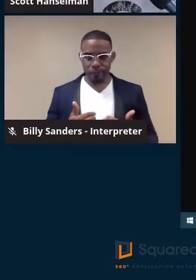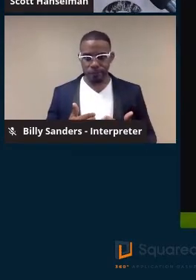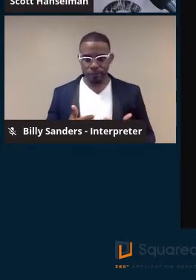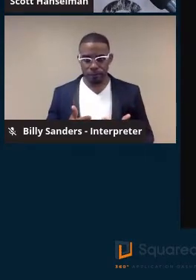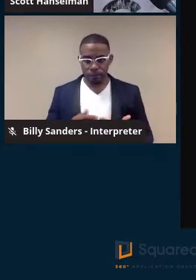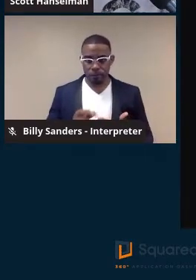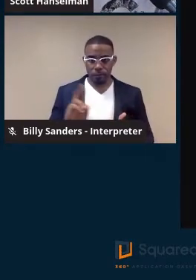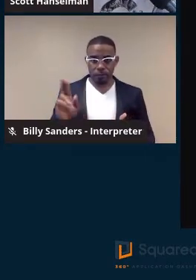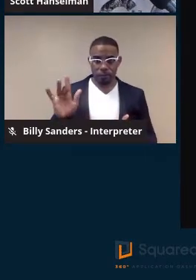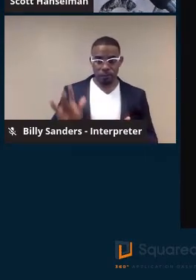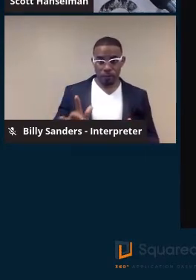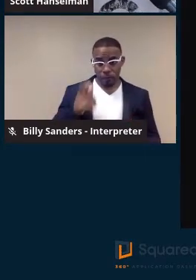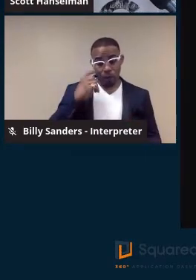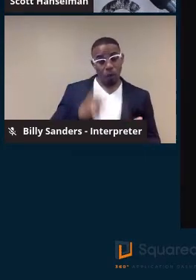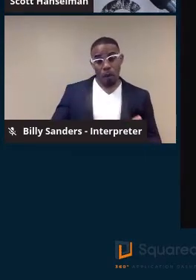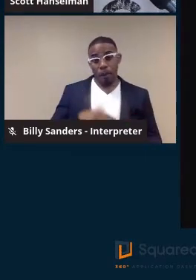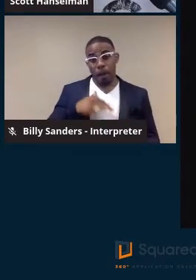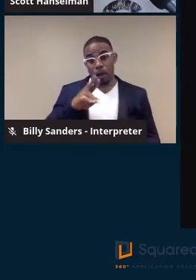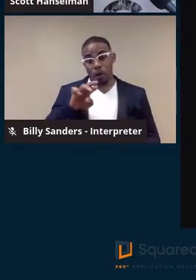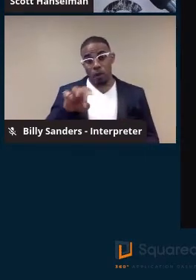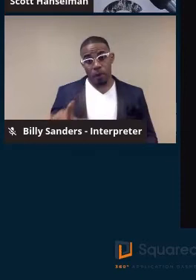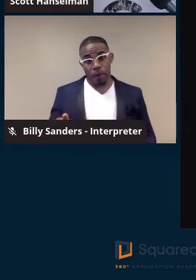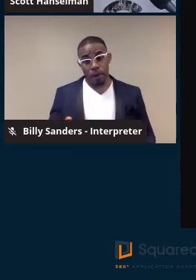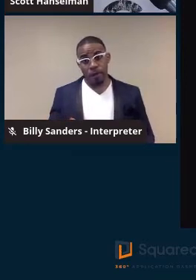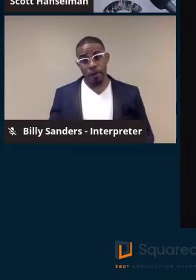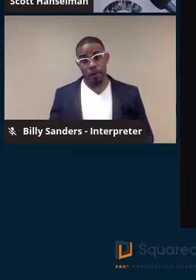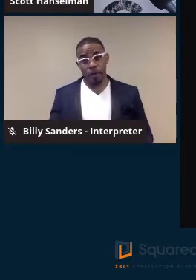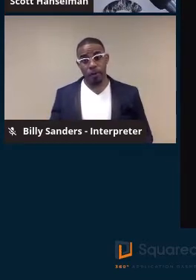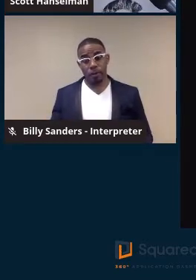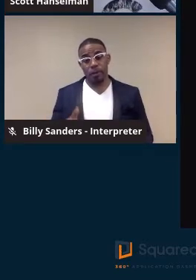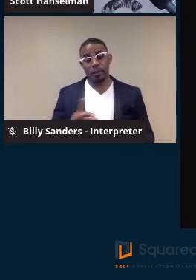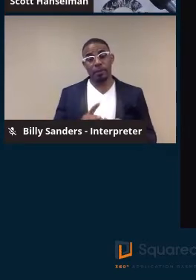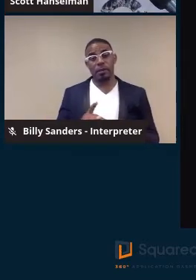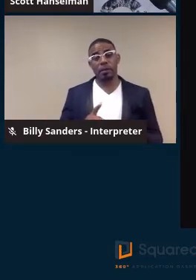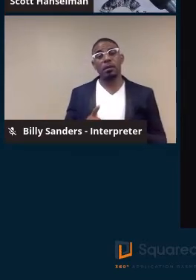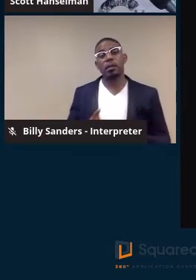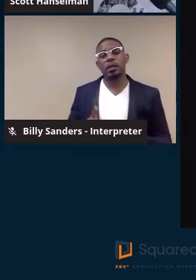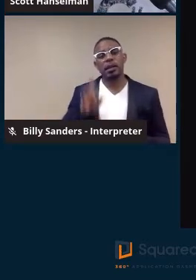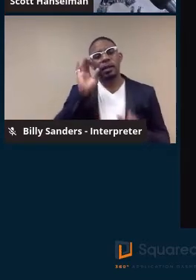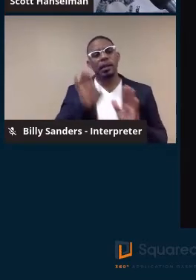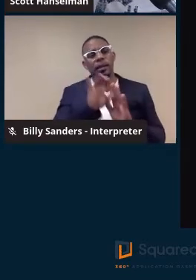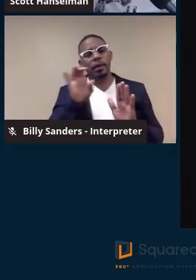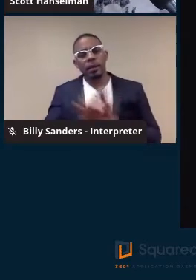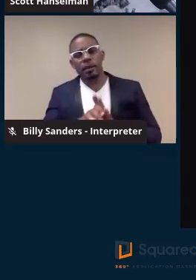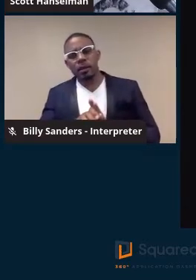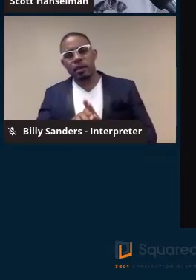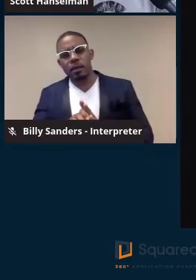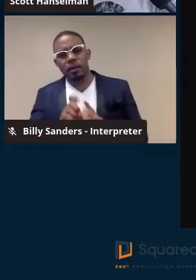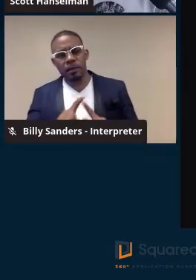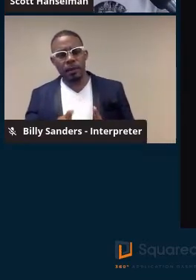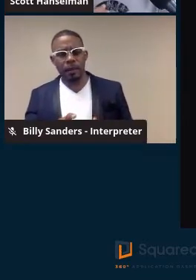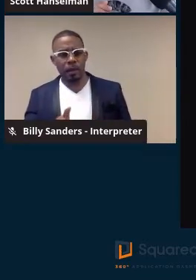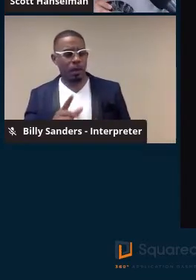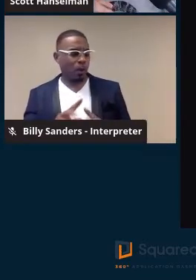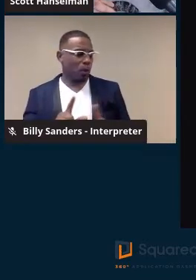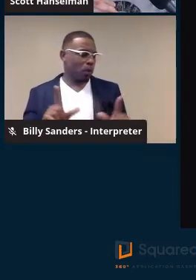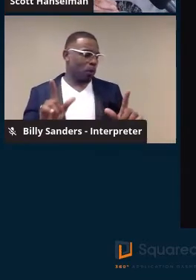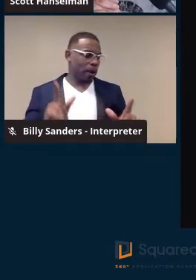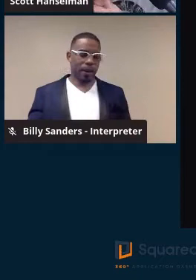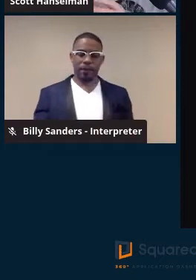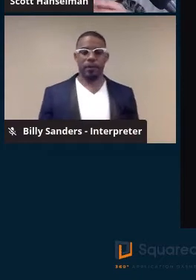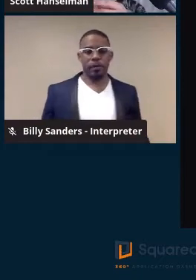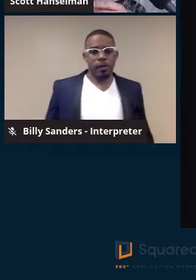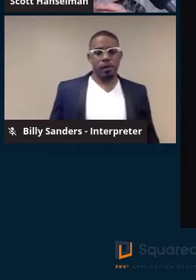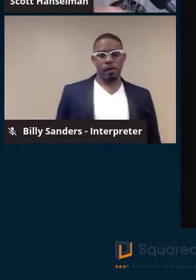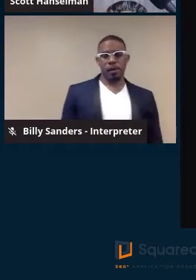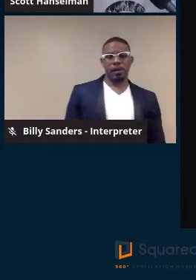right click, you'll notice my URL says images dot whatever.